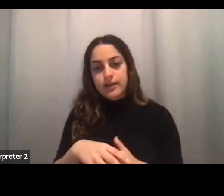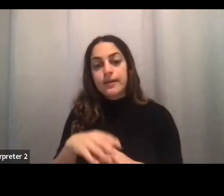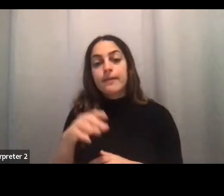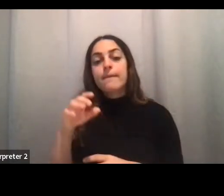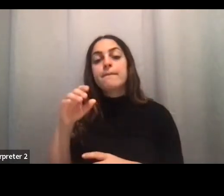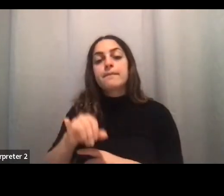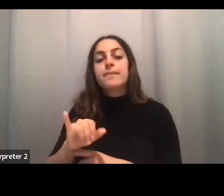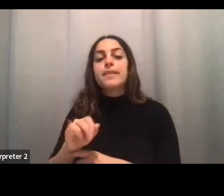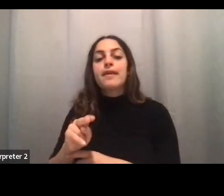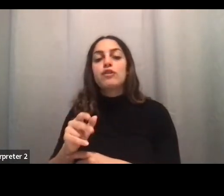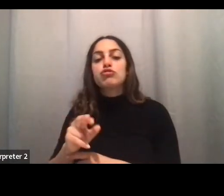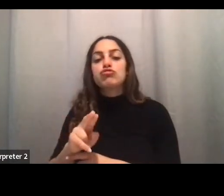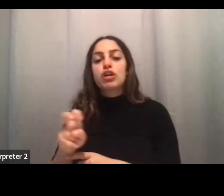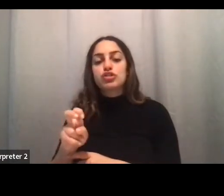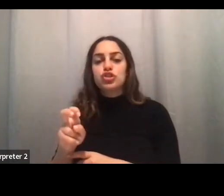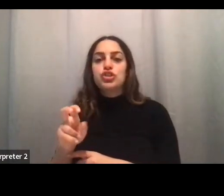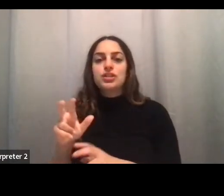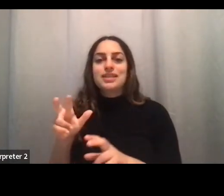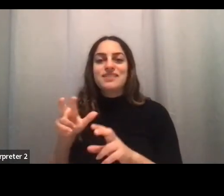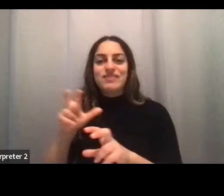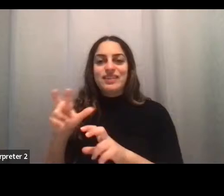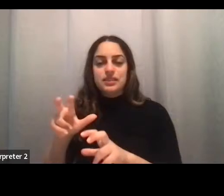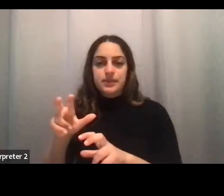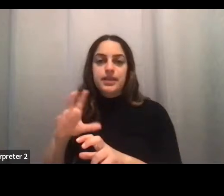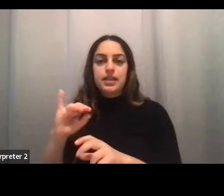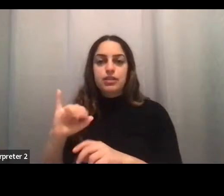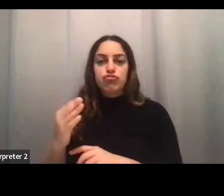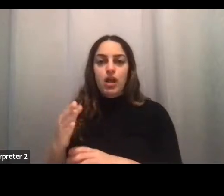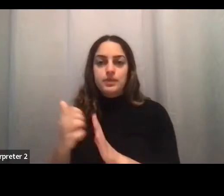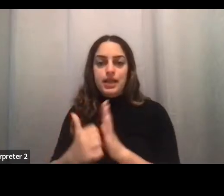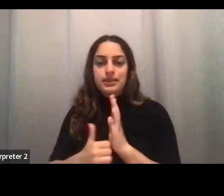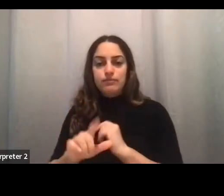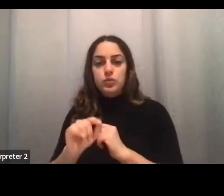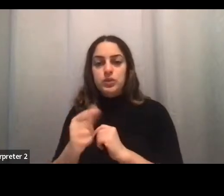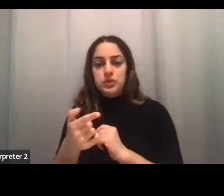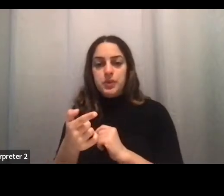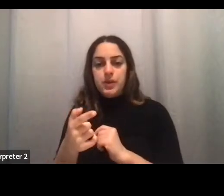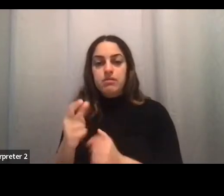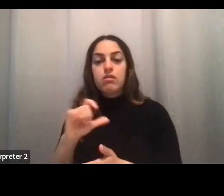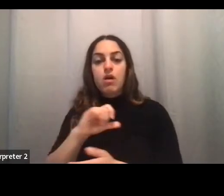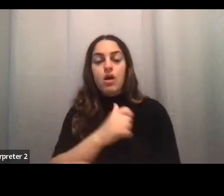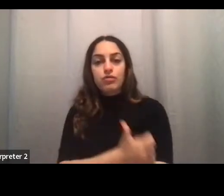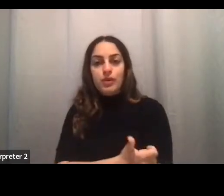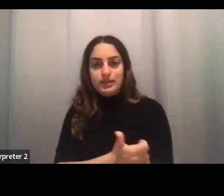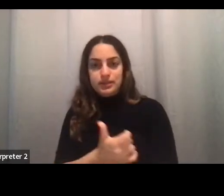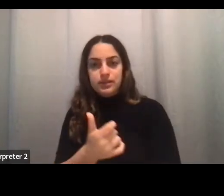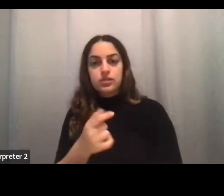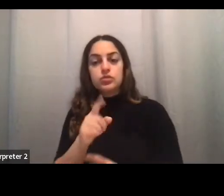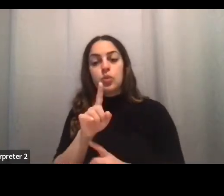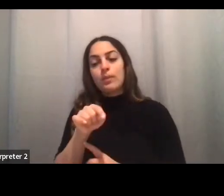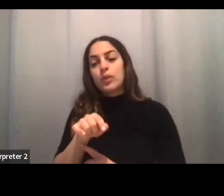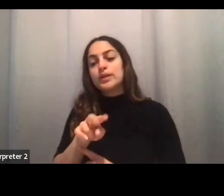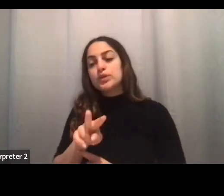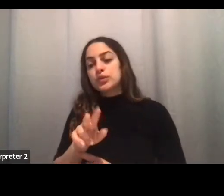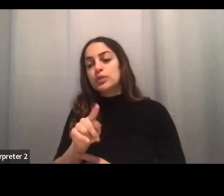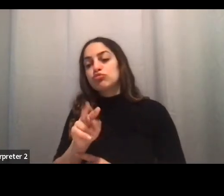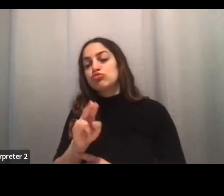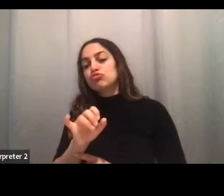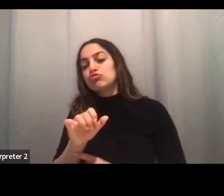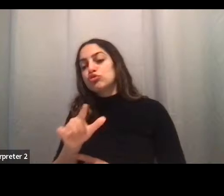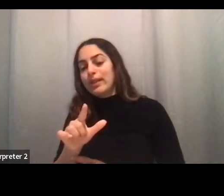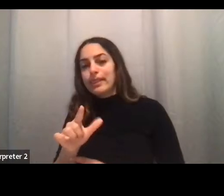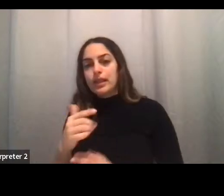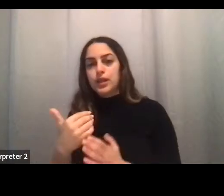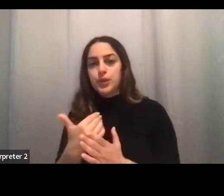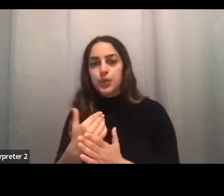investment and jobs act of 2021 authorizes expenditure of 1.2 trillion of new